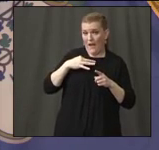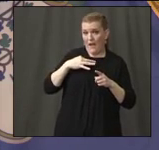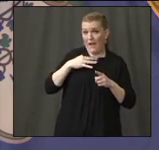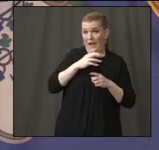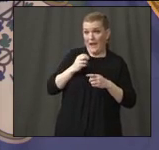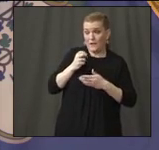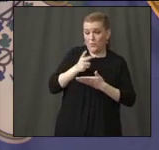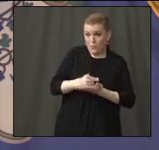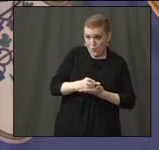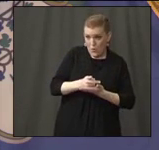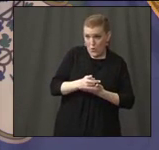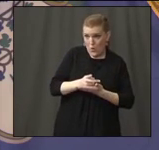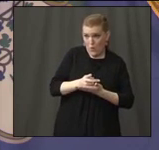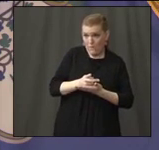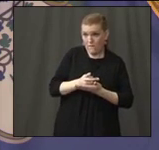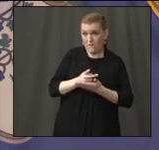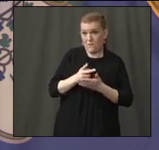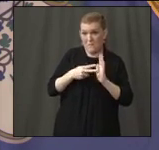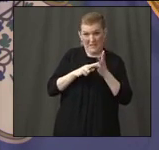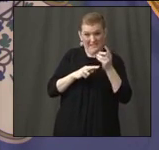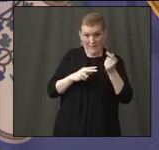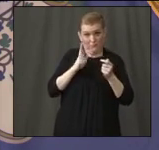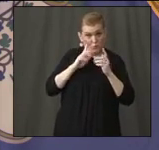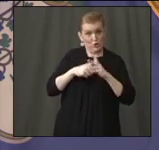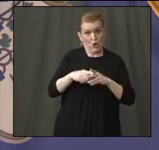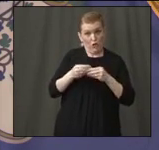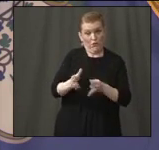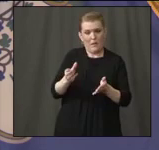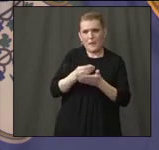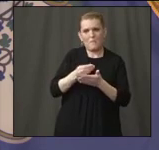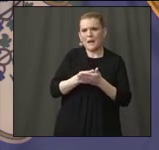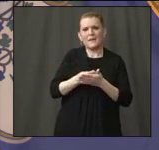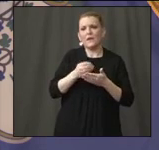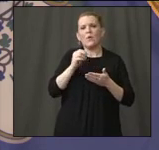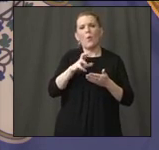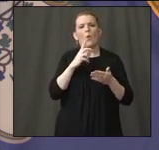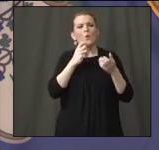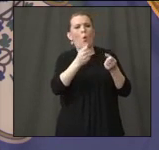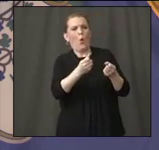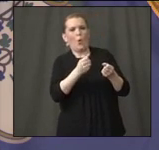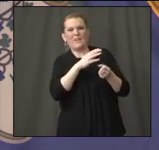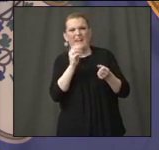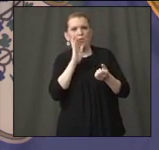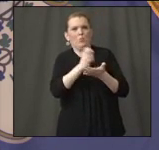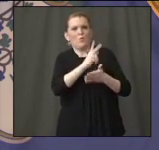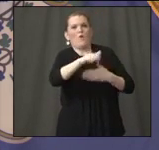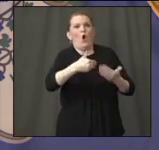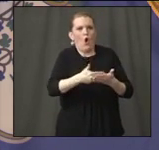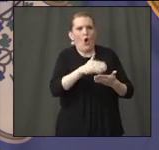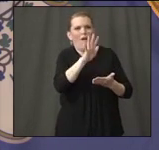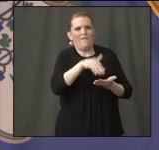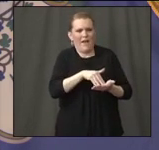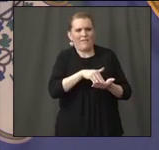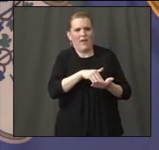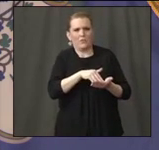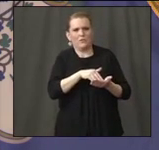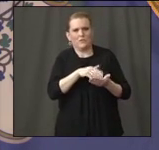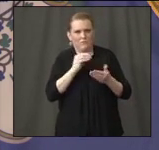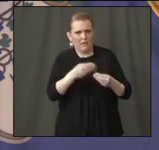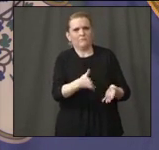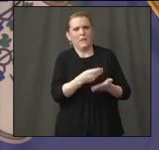all 5,000 or 5,000 businesses are going to be approved at the end of the month and get their money? Could you hear that,